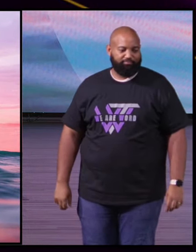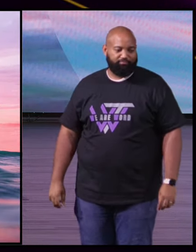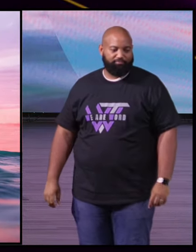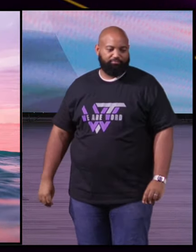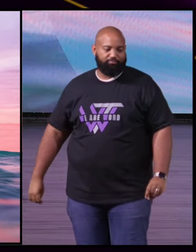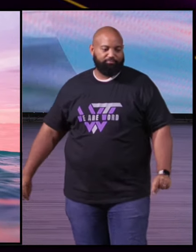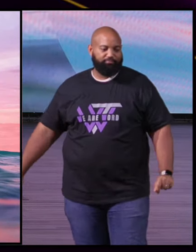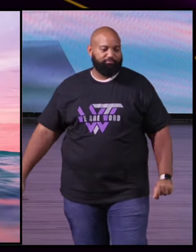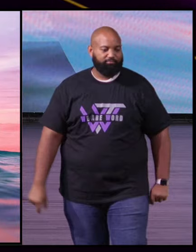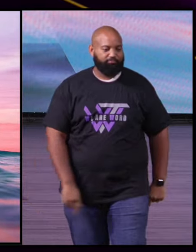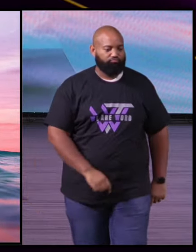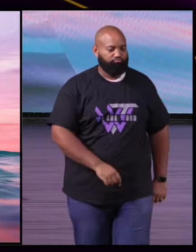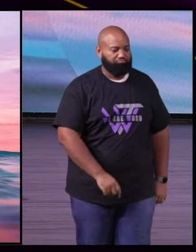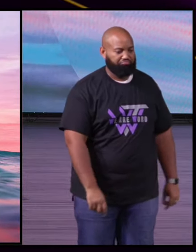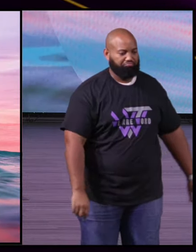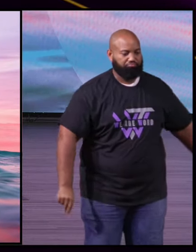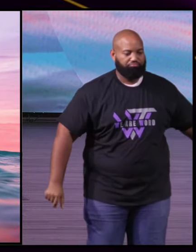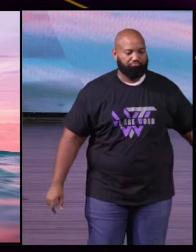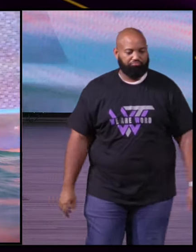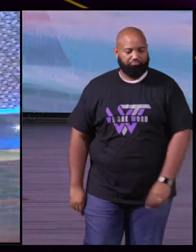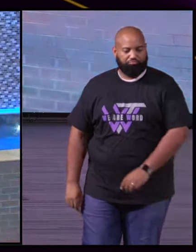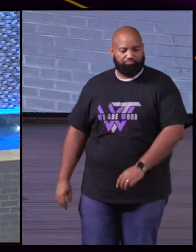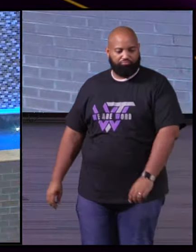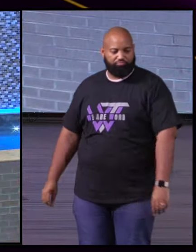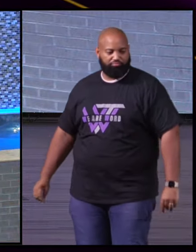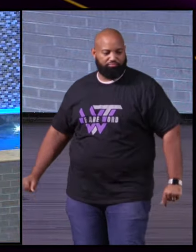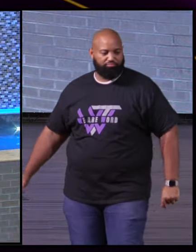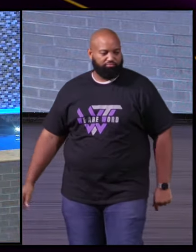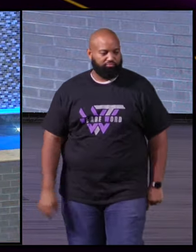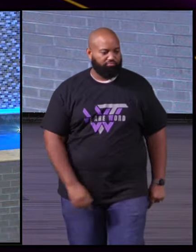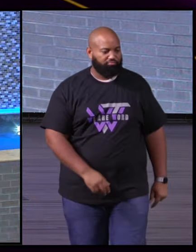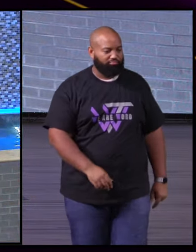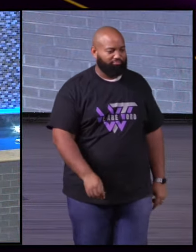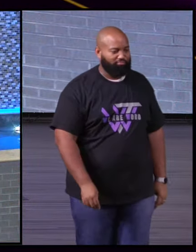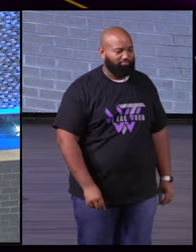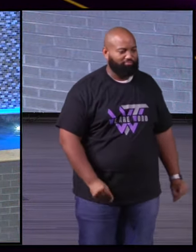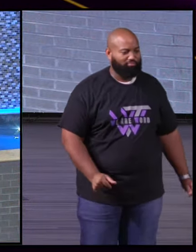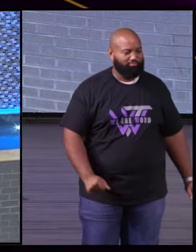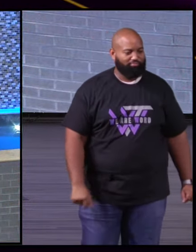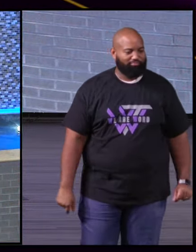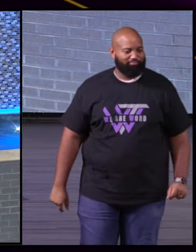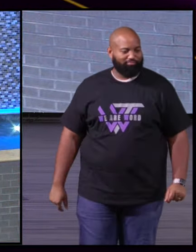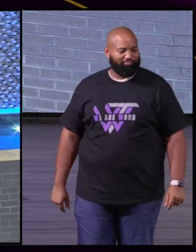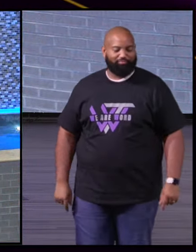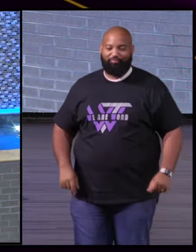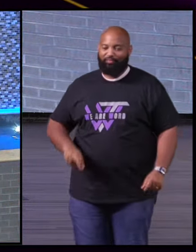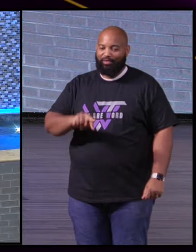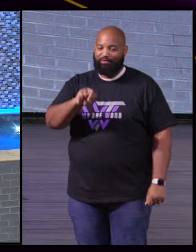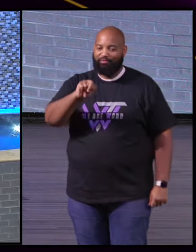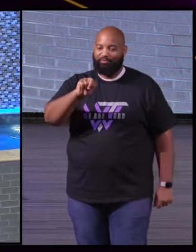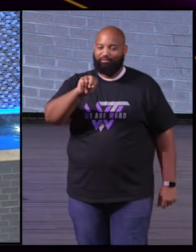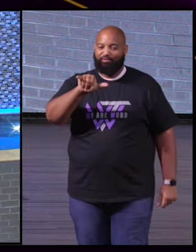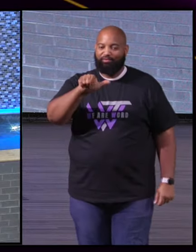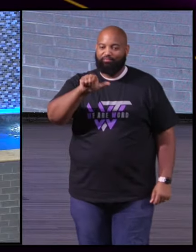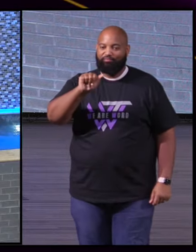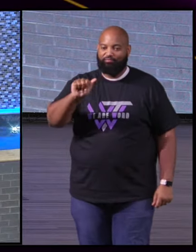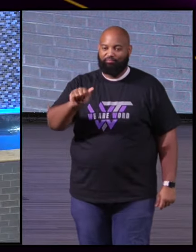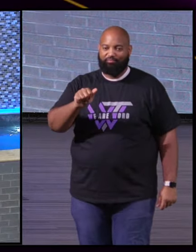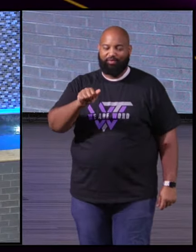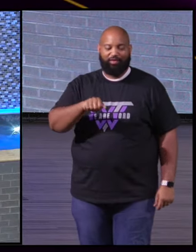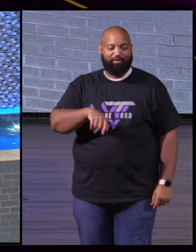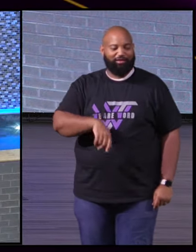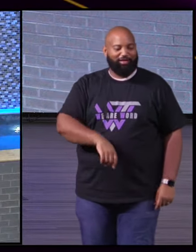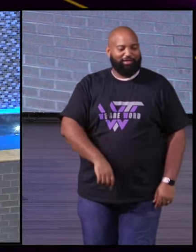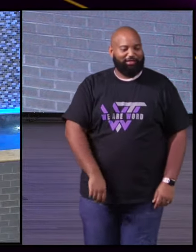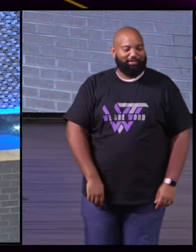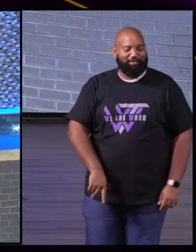Come on over here with me for a minute. Come here, Nyla. Look up at that camera right there. Y'all, this is Nyla Thomas Bullock. Come on,